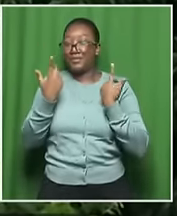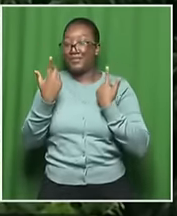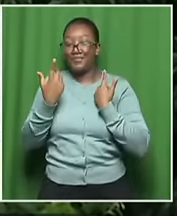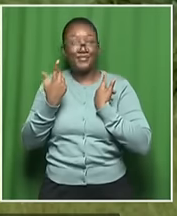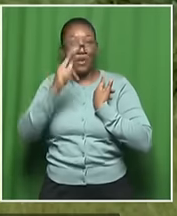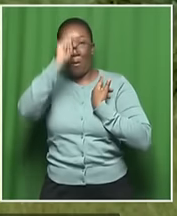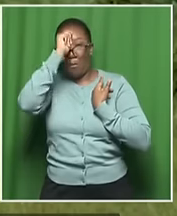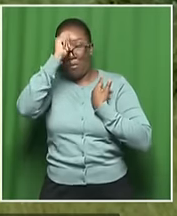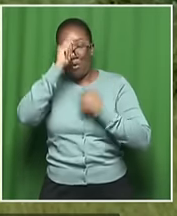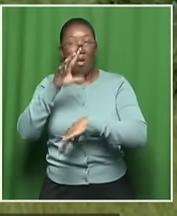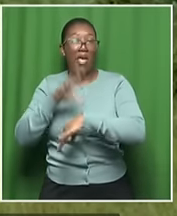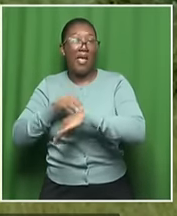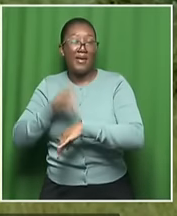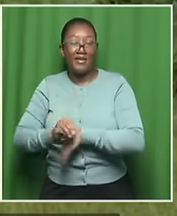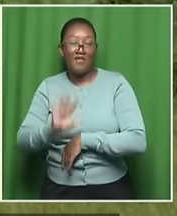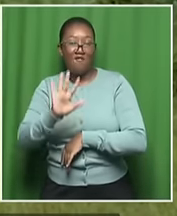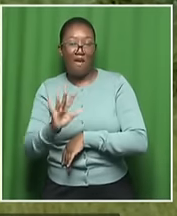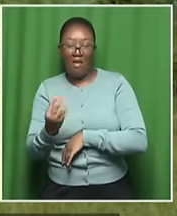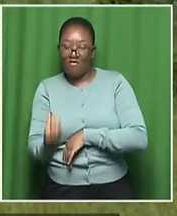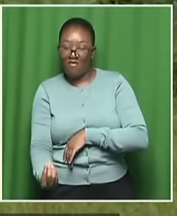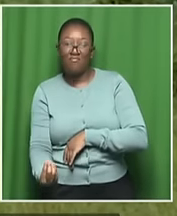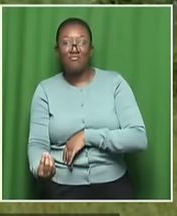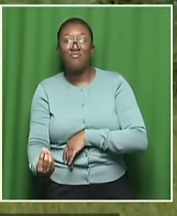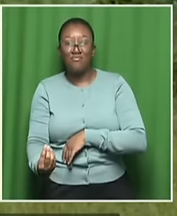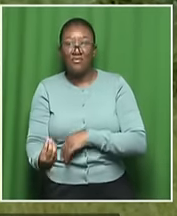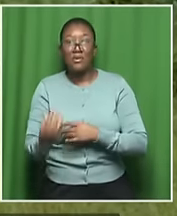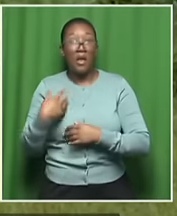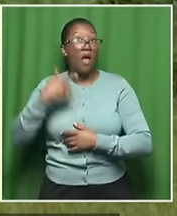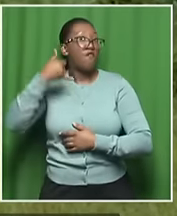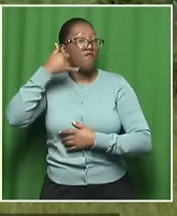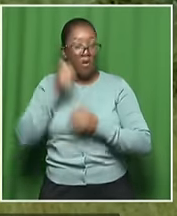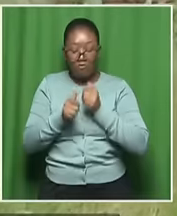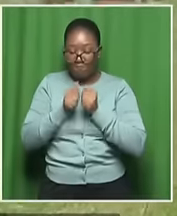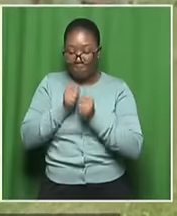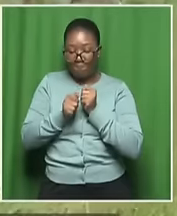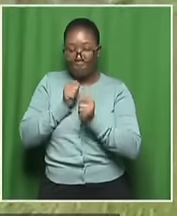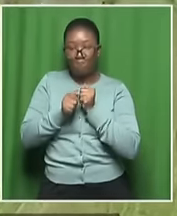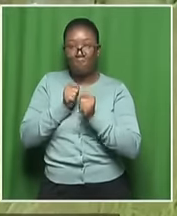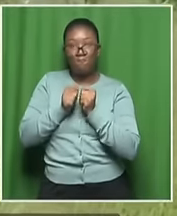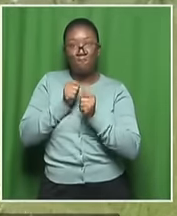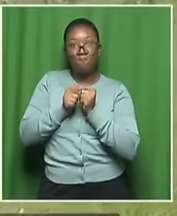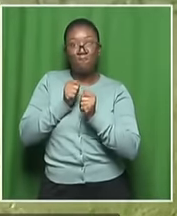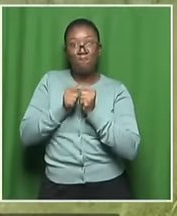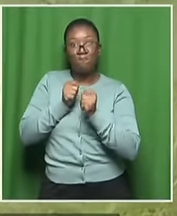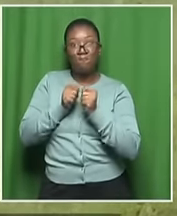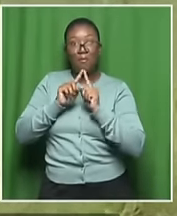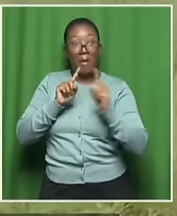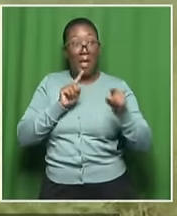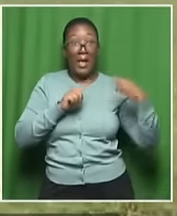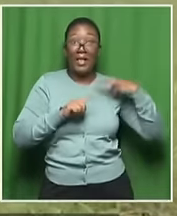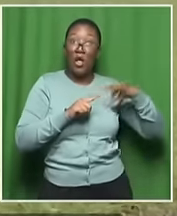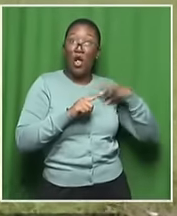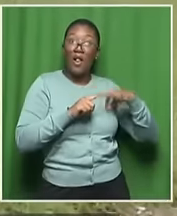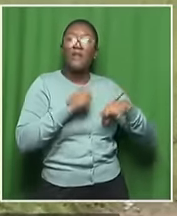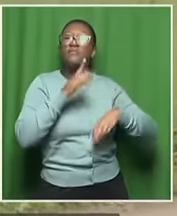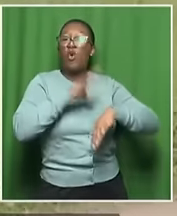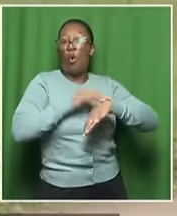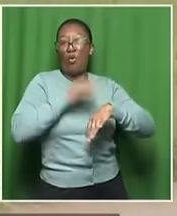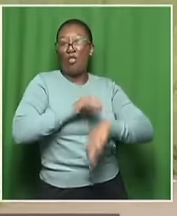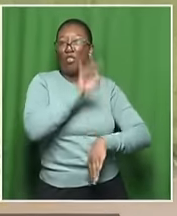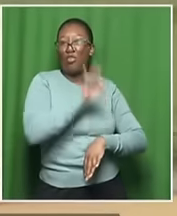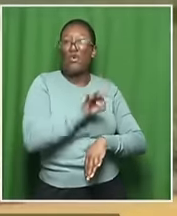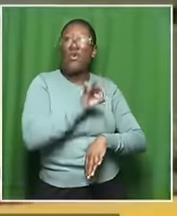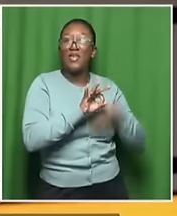boy, each one are on their cell phones. And the little girl, she was about 3 years old, she